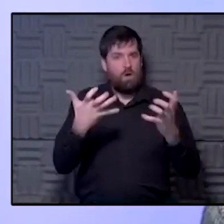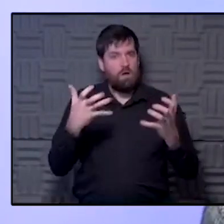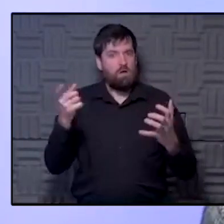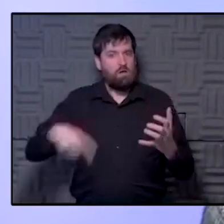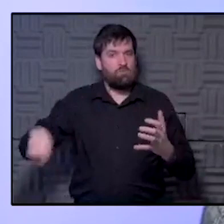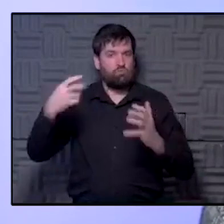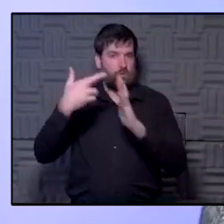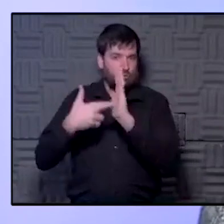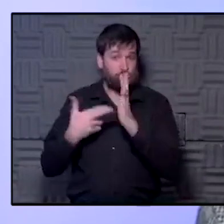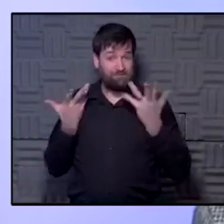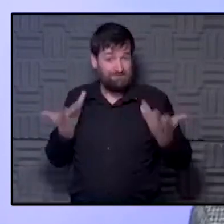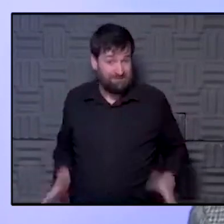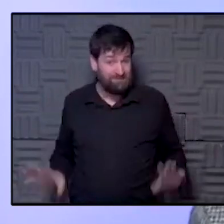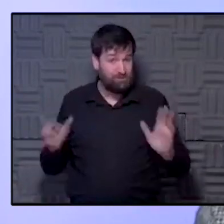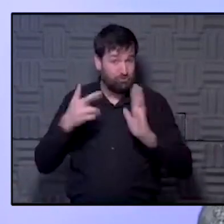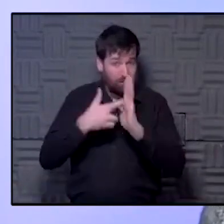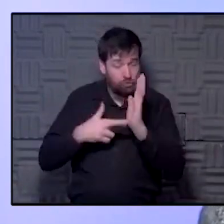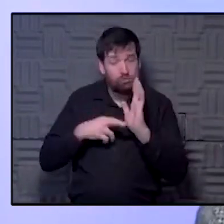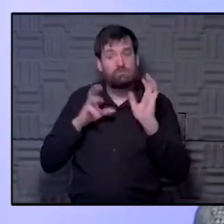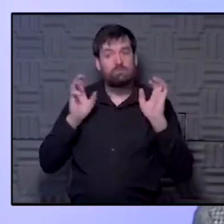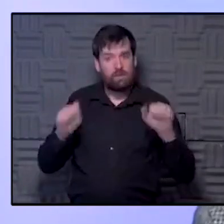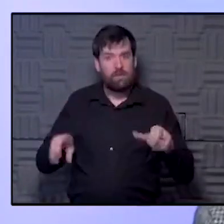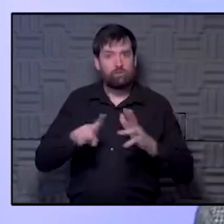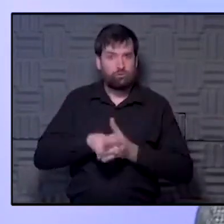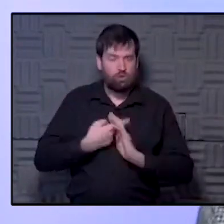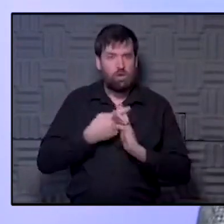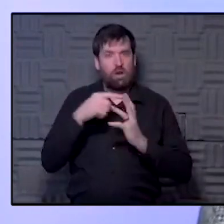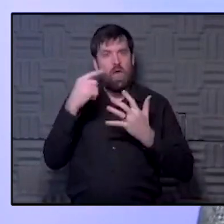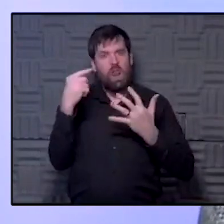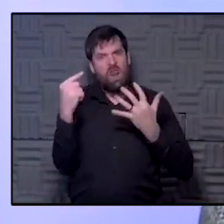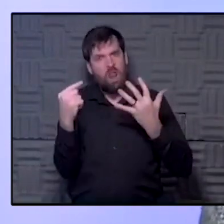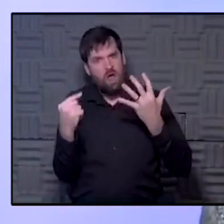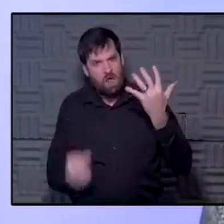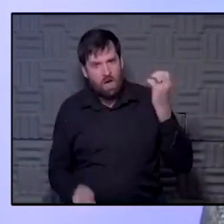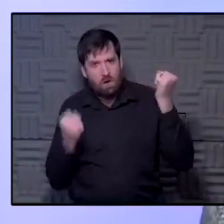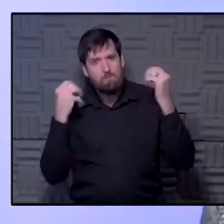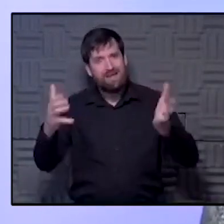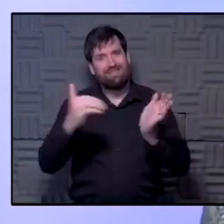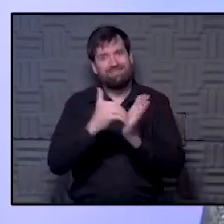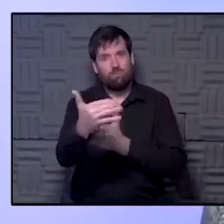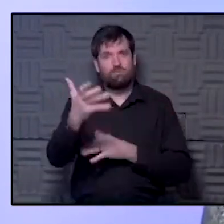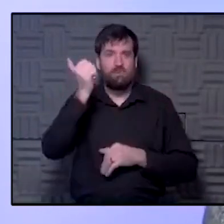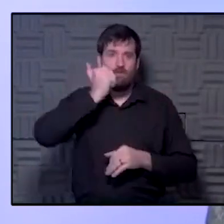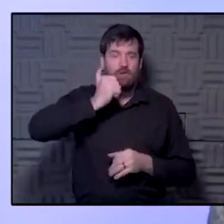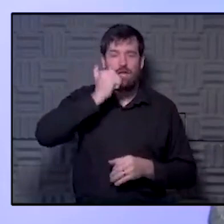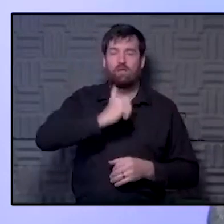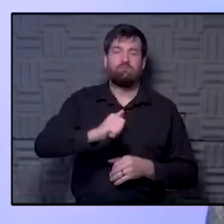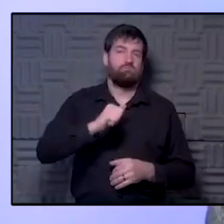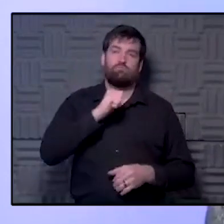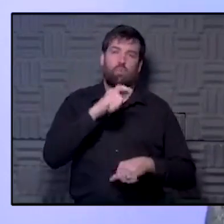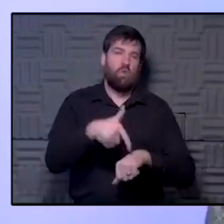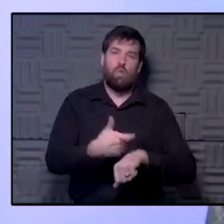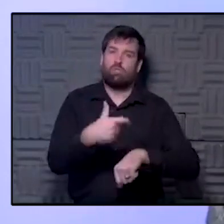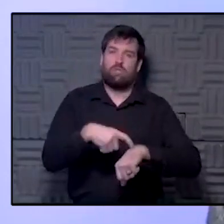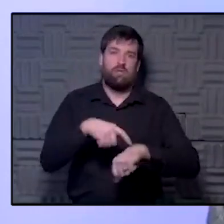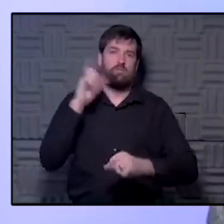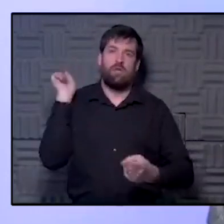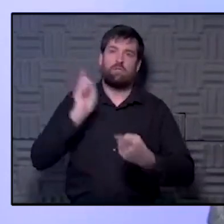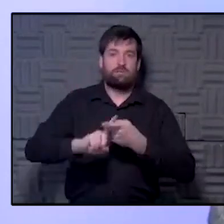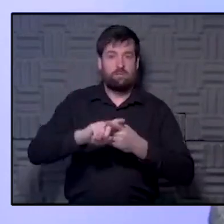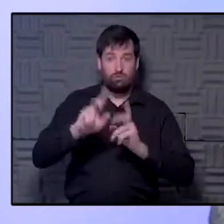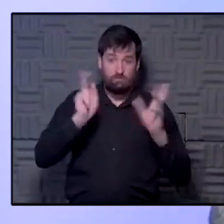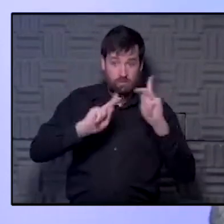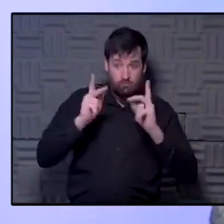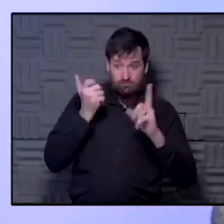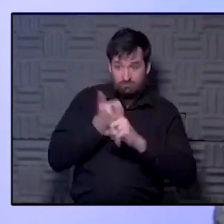they're registered and we can all start rolling through thousands a day, it's not going to take us long to get the people that want